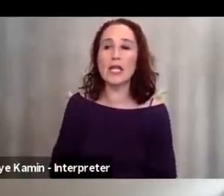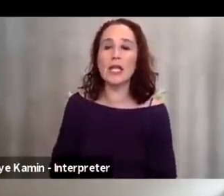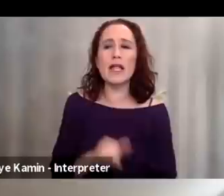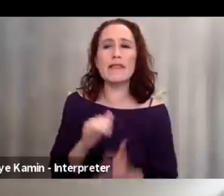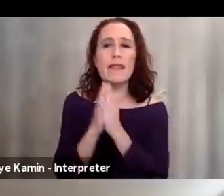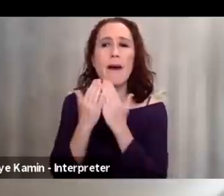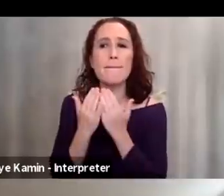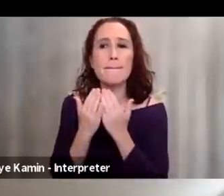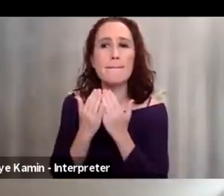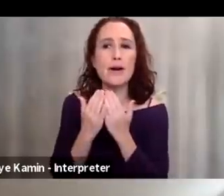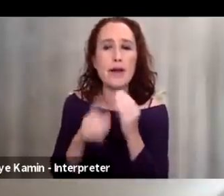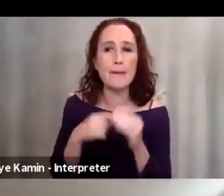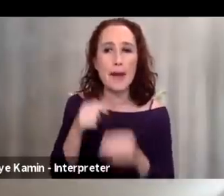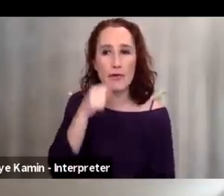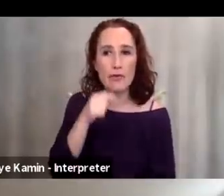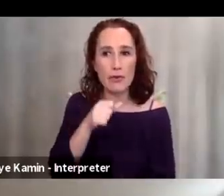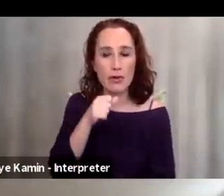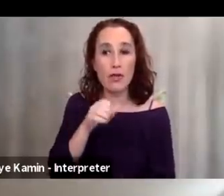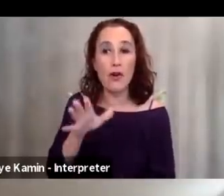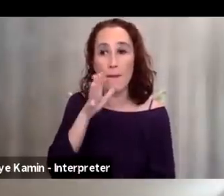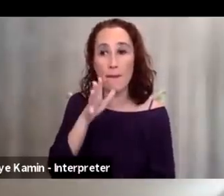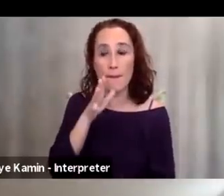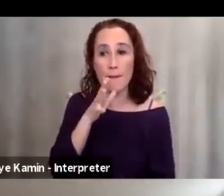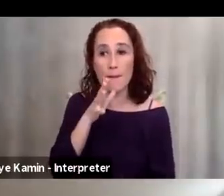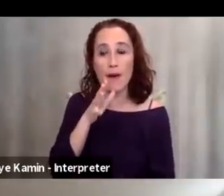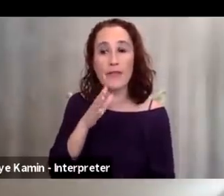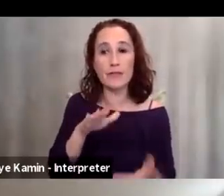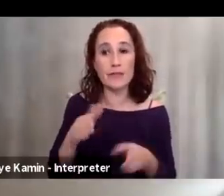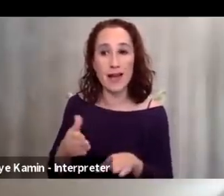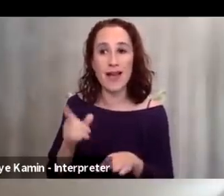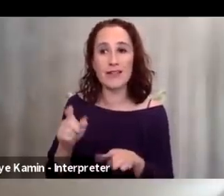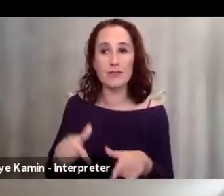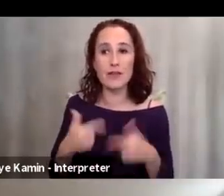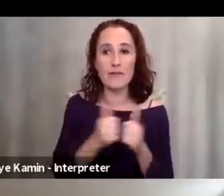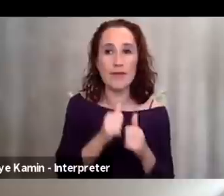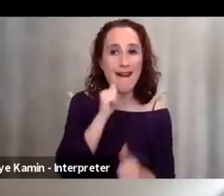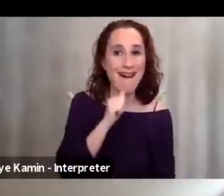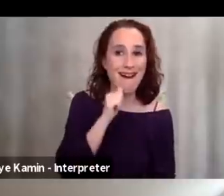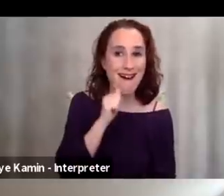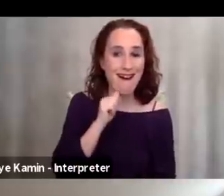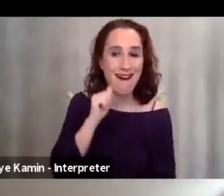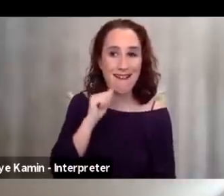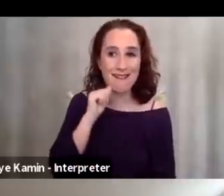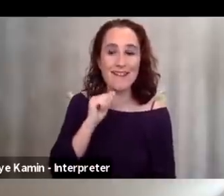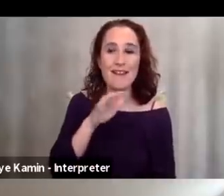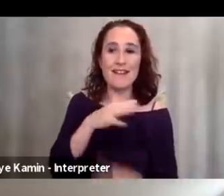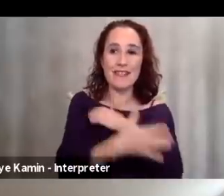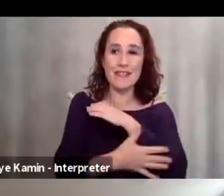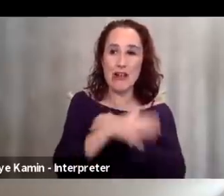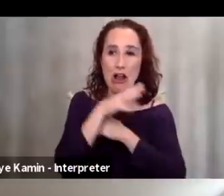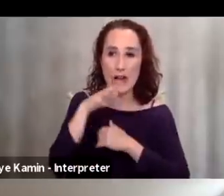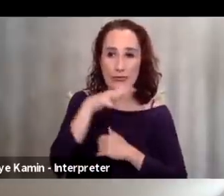that just, it's about this girl who's lost her mother and has to go live with her aunt in the country.